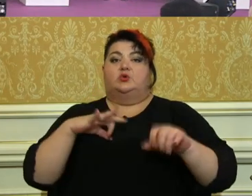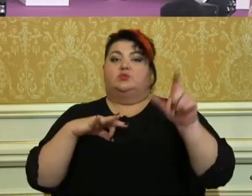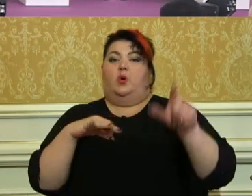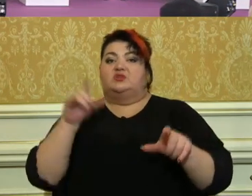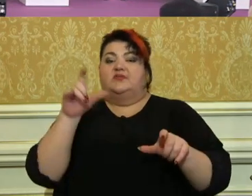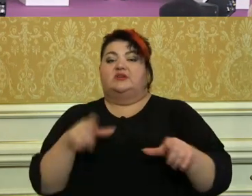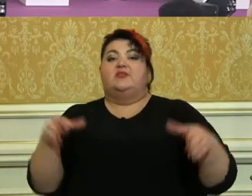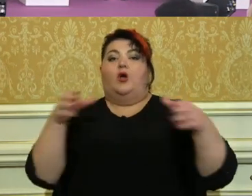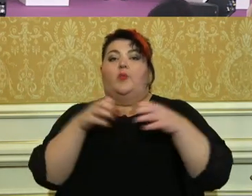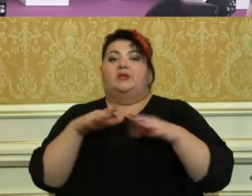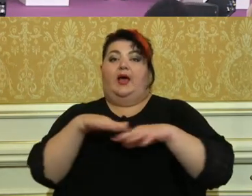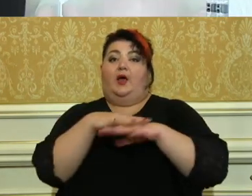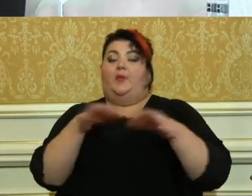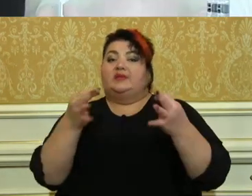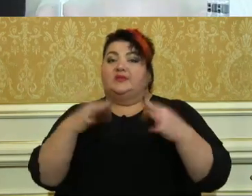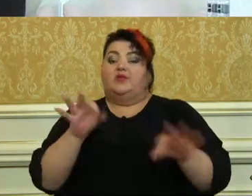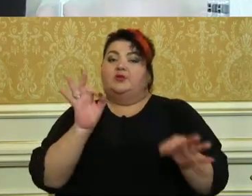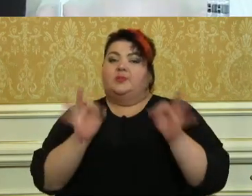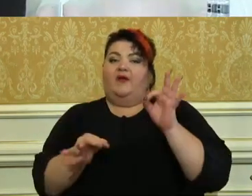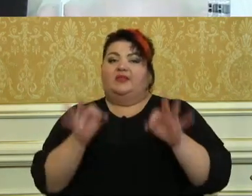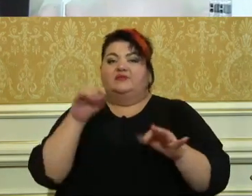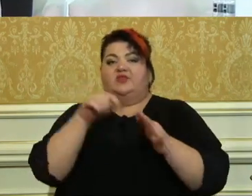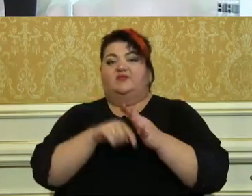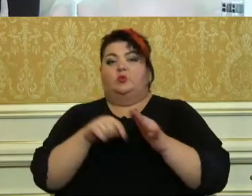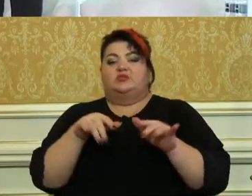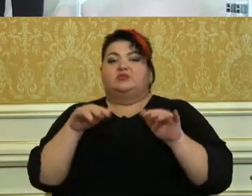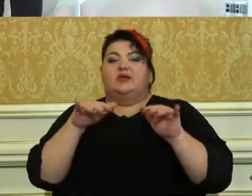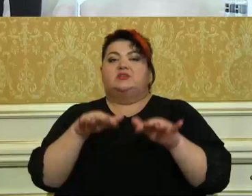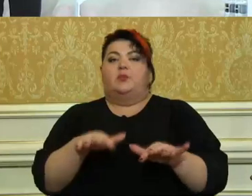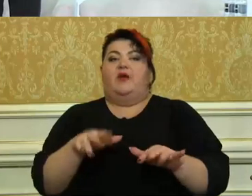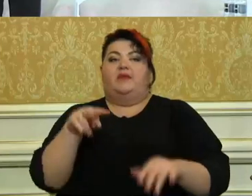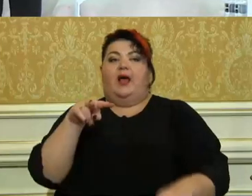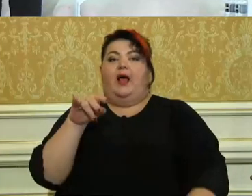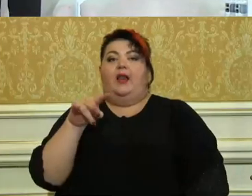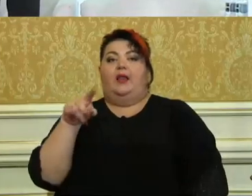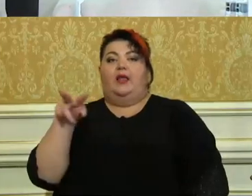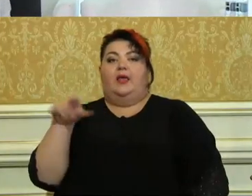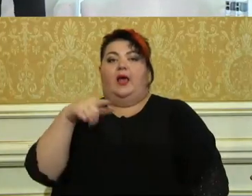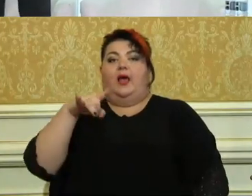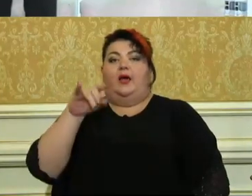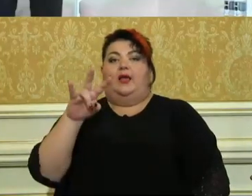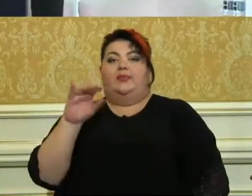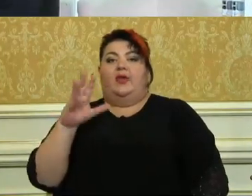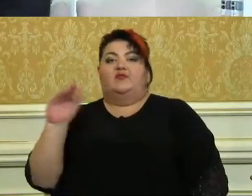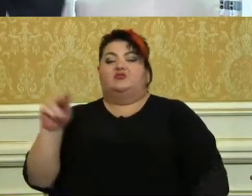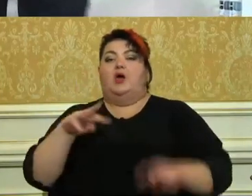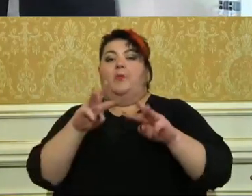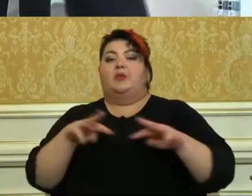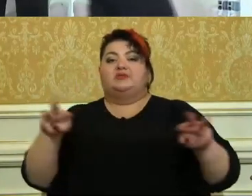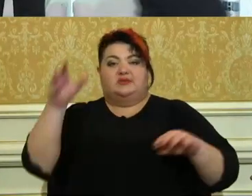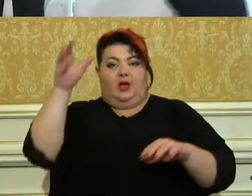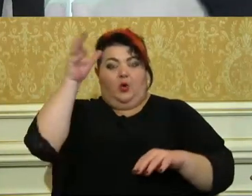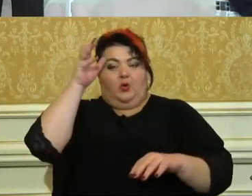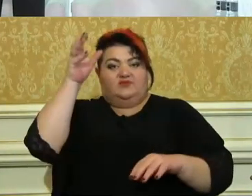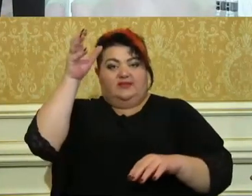Protection, and the Committee on Civil Liberties, Justice and Home Affairs. Lilia Hrinevich, Minister of Education